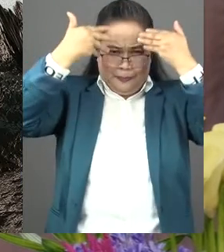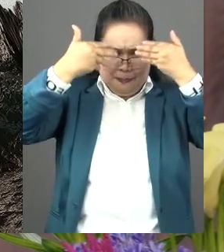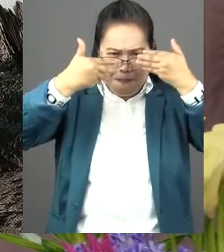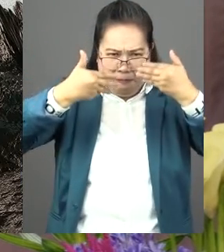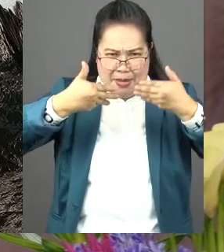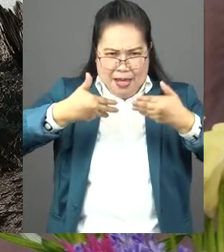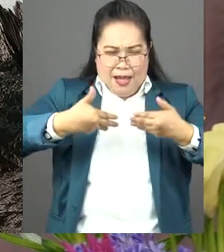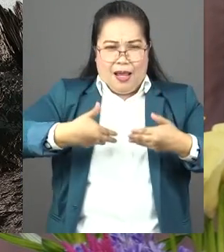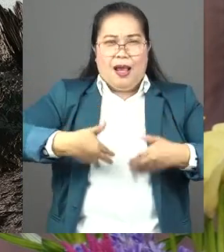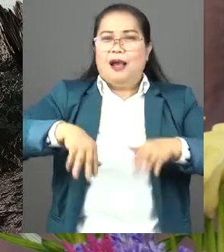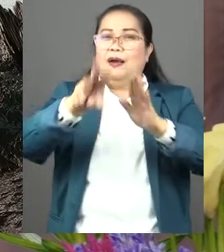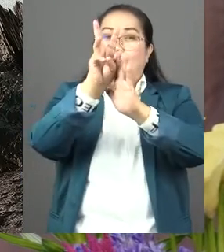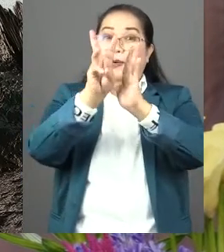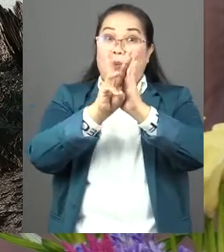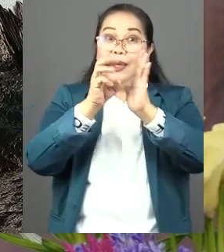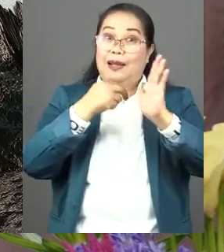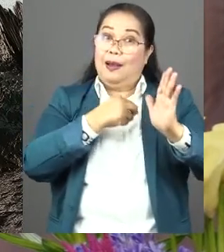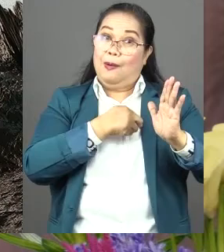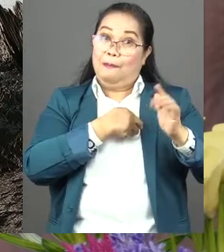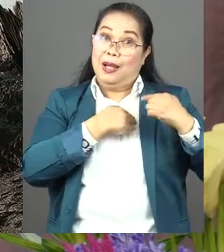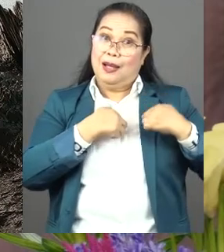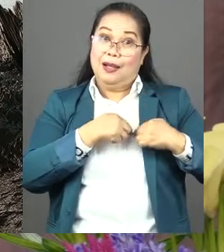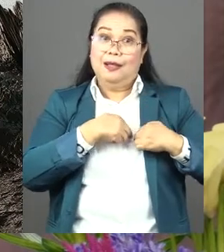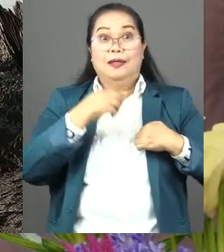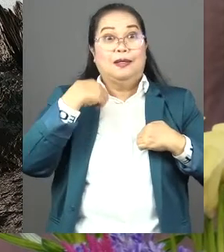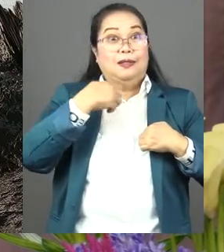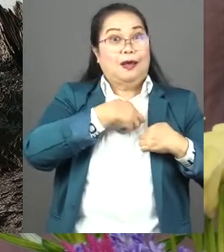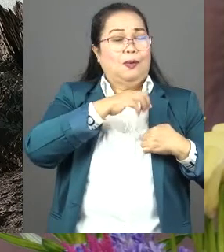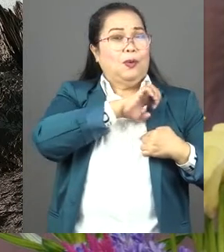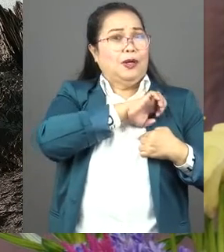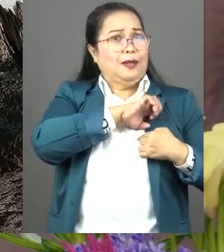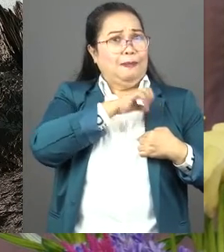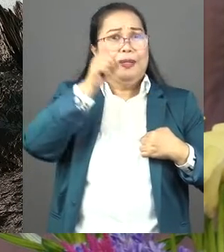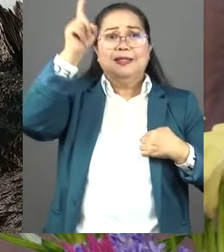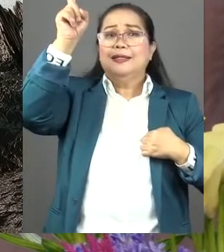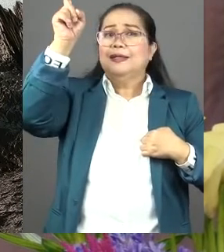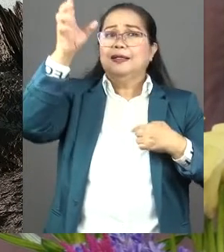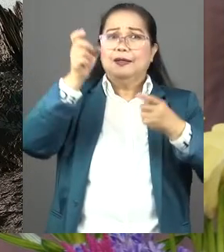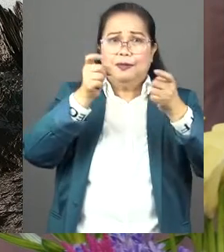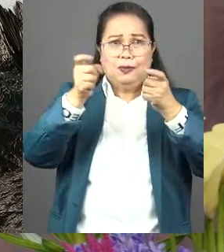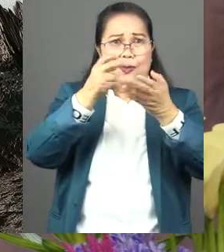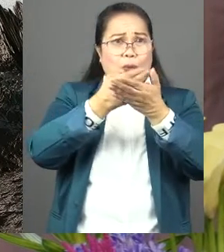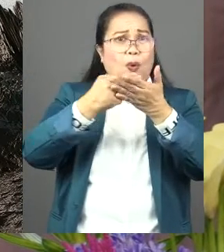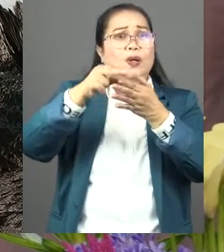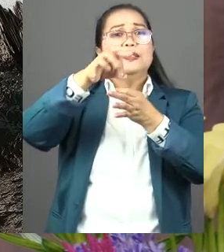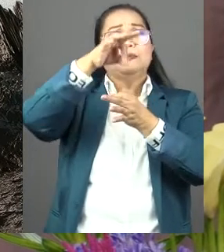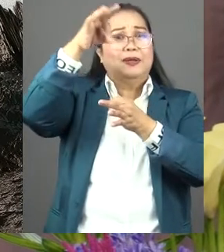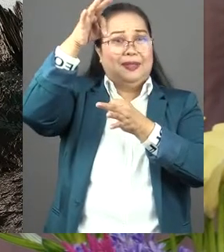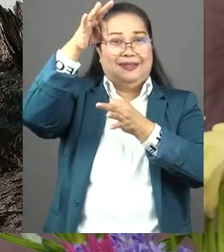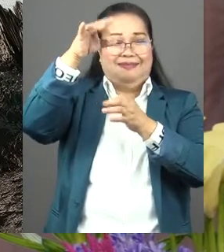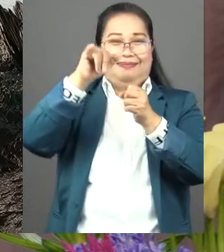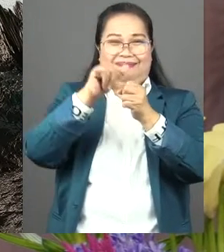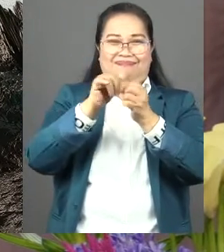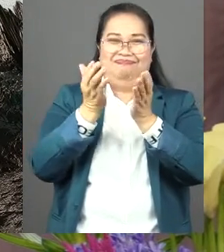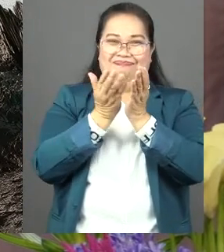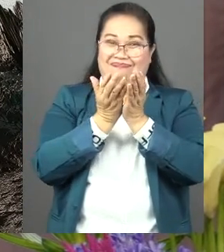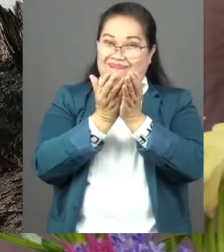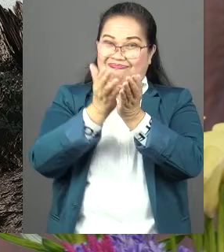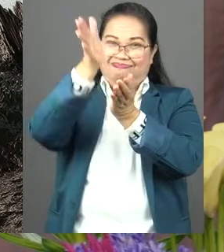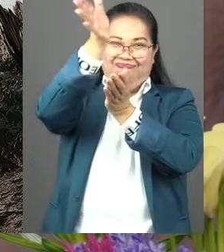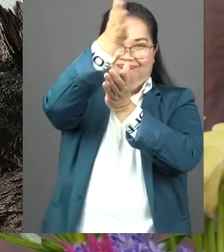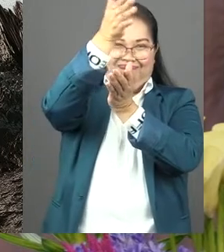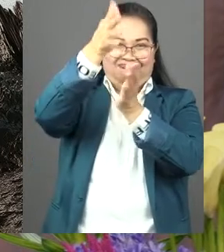our will, our emotions, our feelings are controlled by the Holy Spirit. And last but not least, a sailboat,